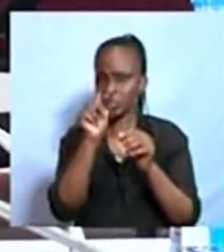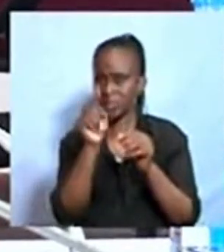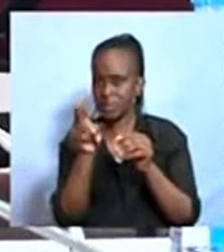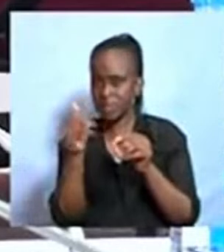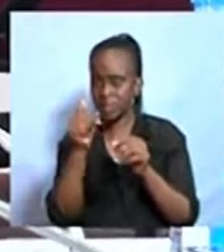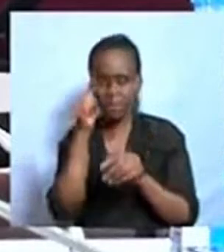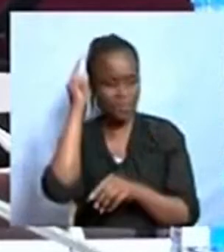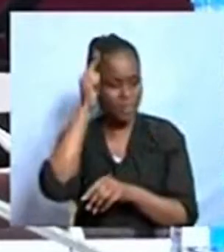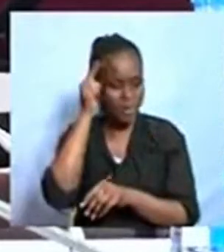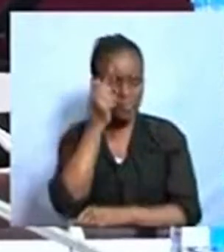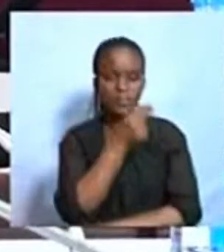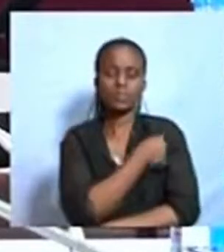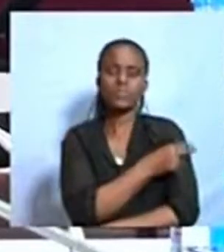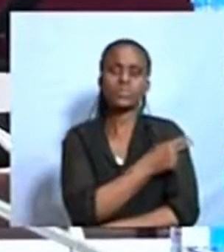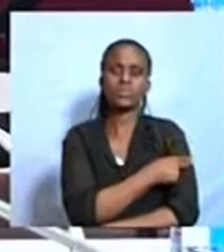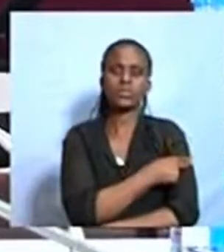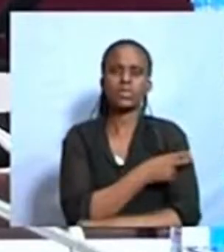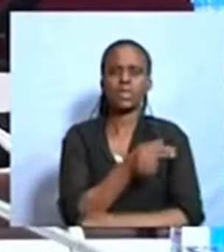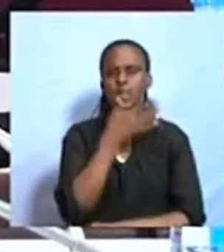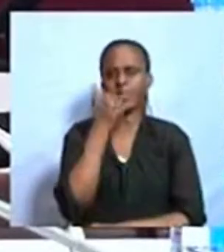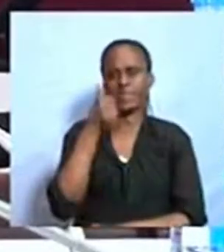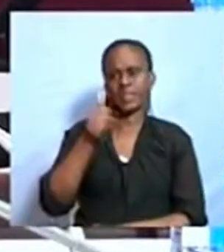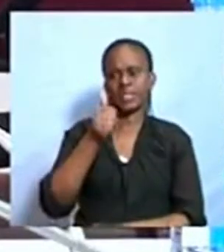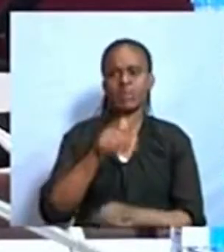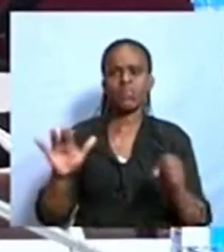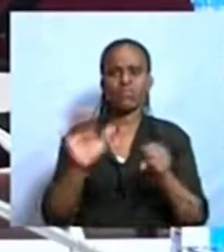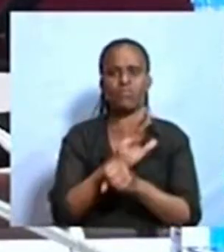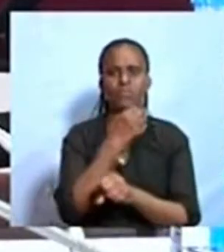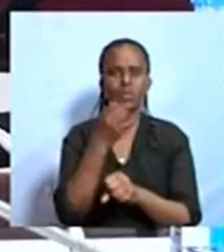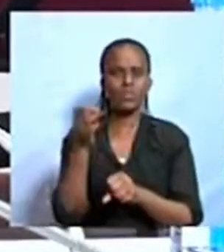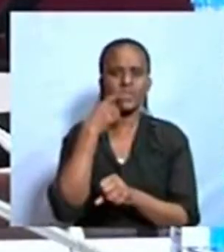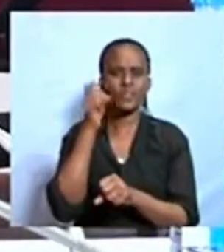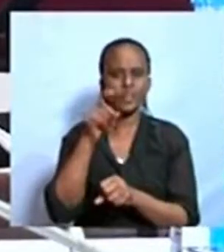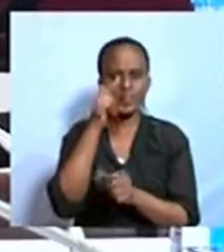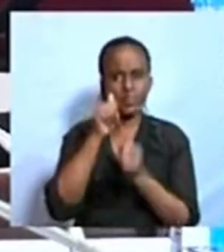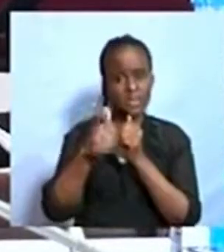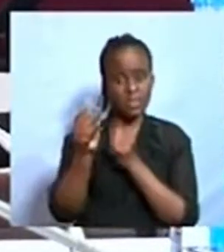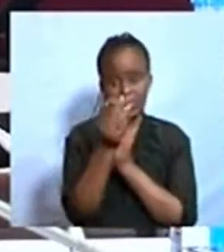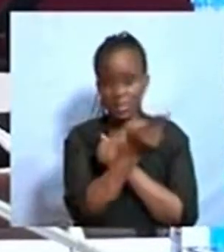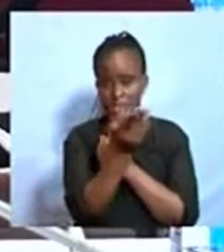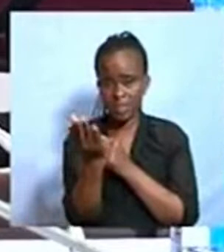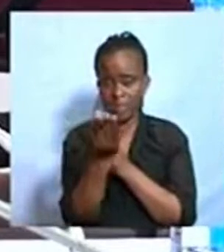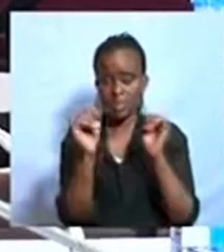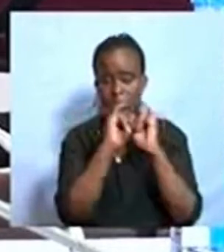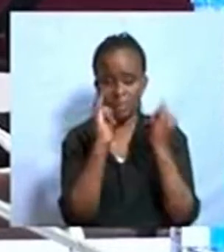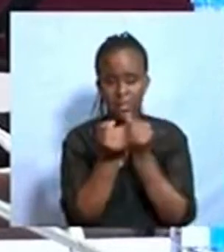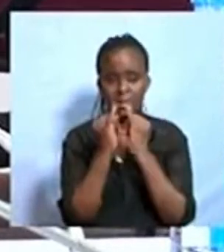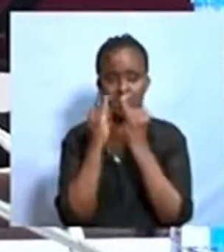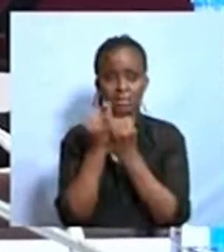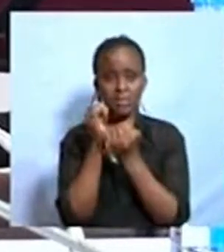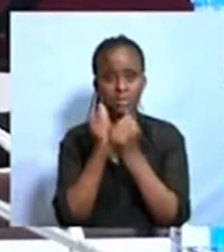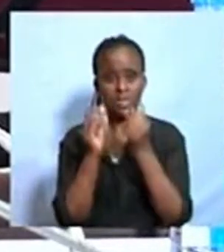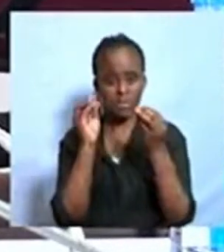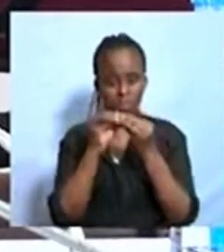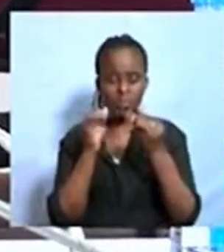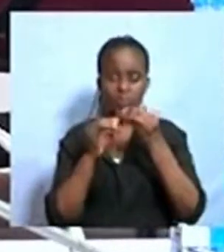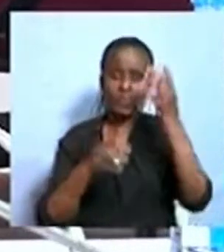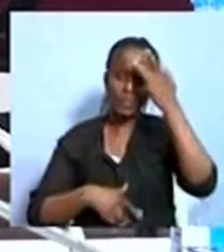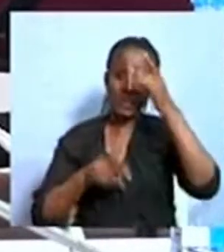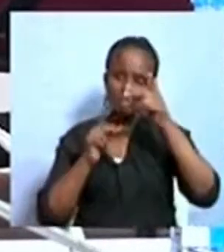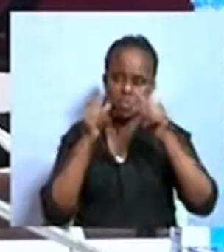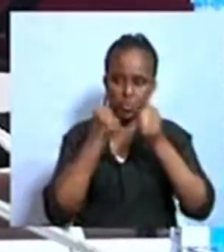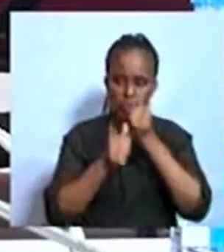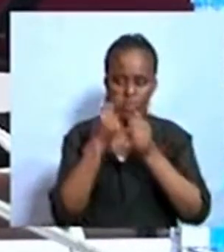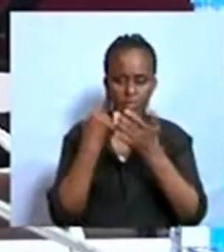Levi Mwanawasa Medical Universities should be fully equipped, because these are institutions that actually absorb a lot of patients that come